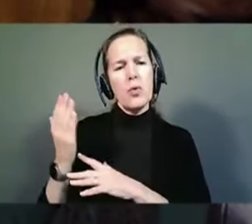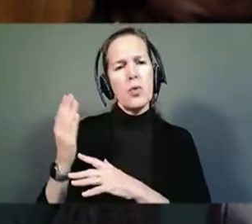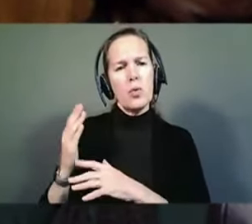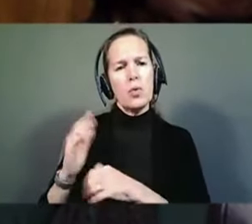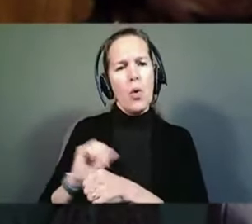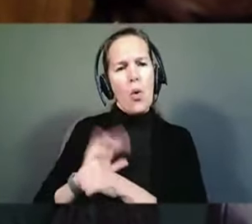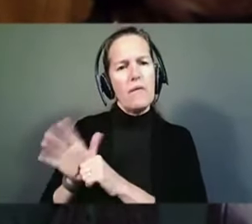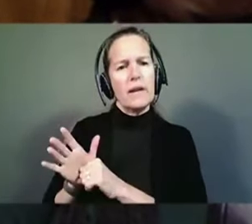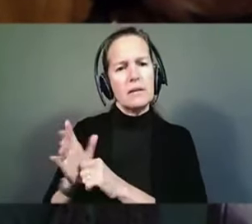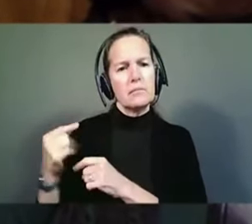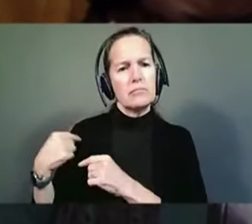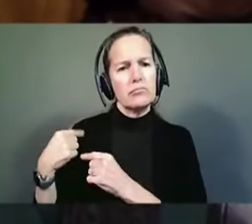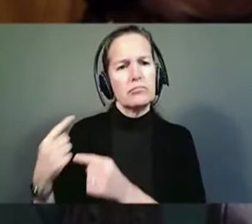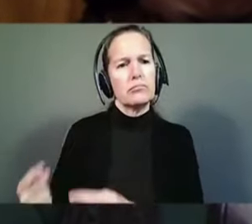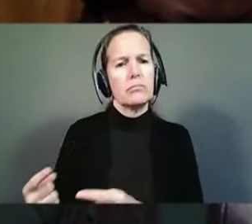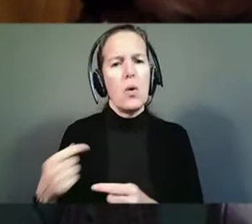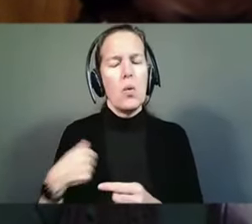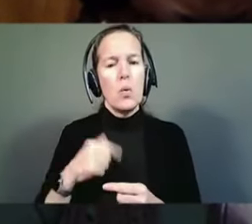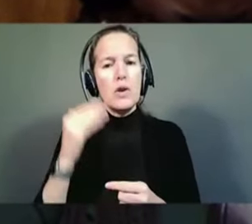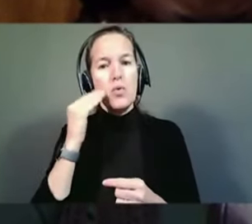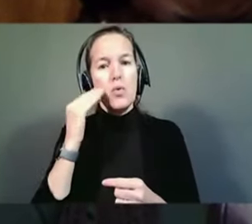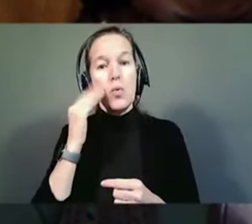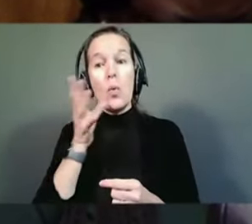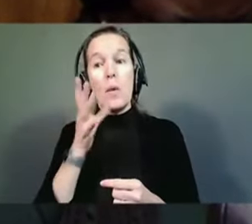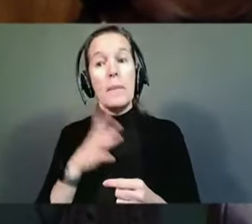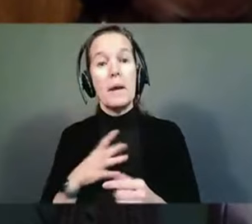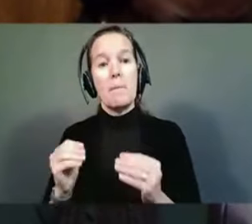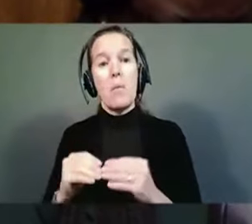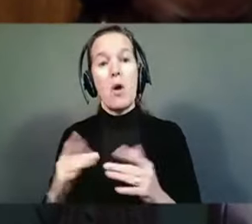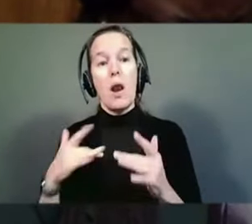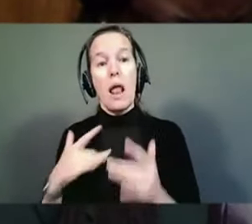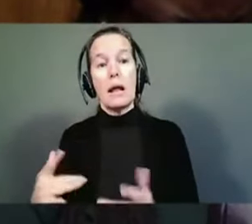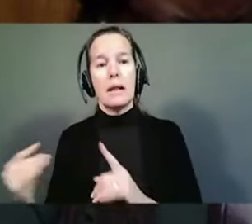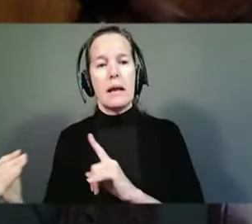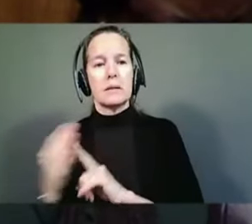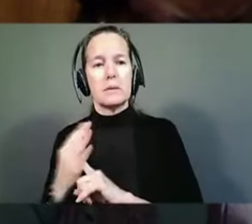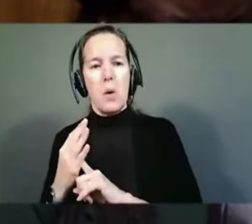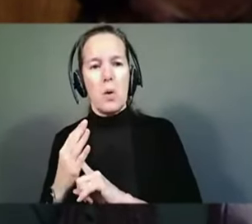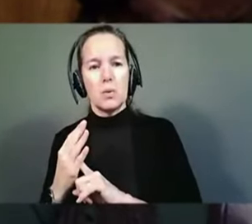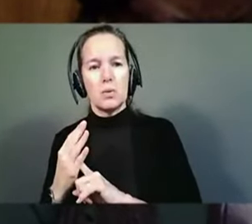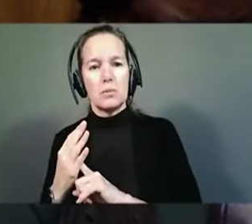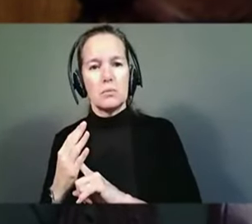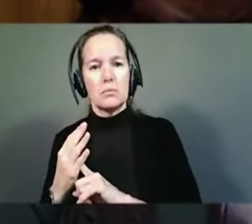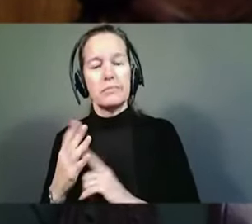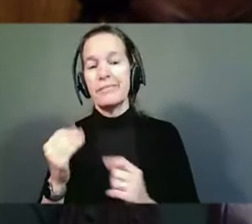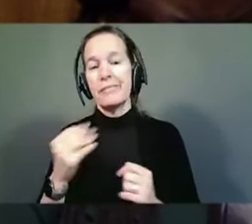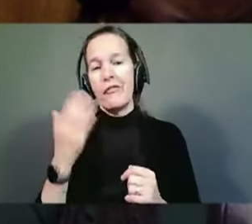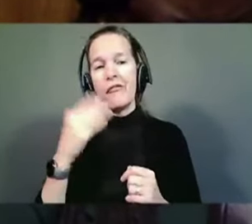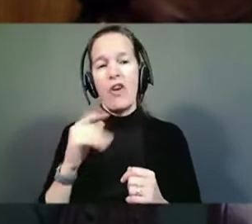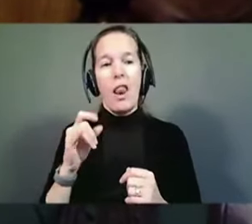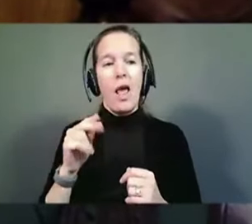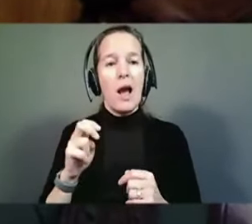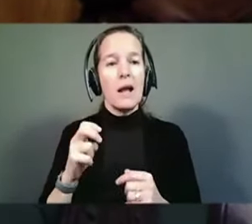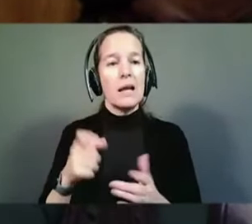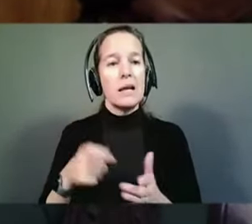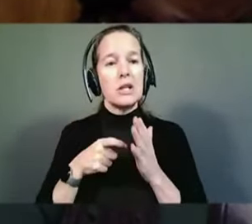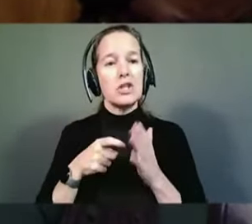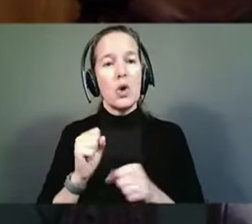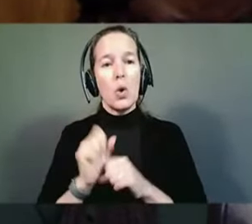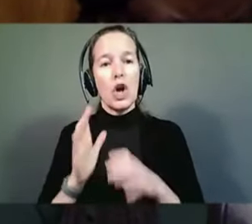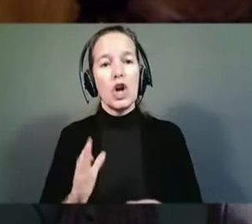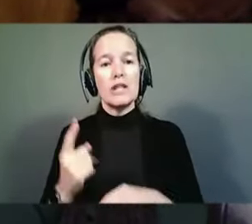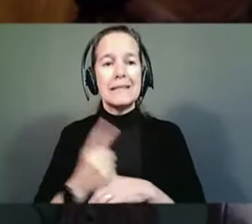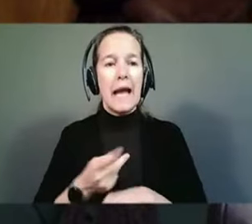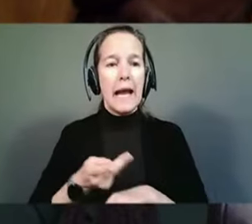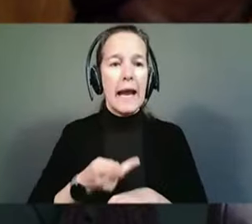know that women were likely to be exposed to COVID-19 frontline essential workers, our daycare workers, our